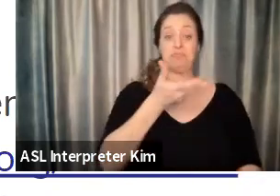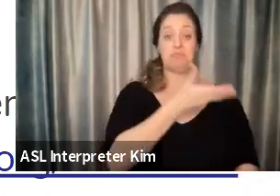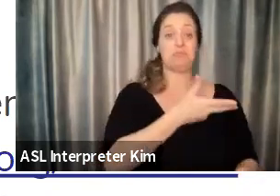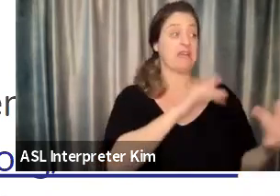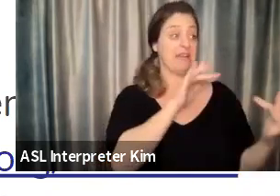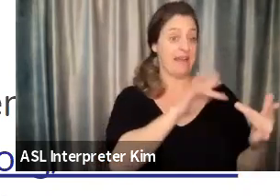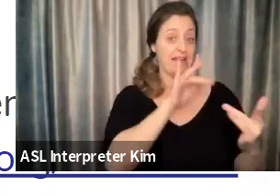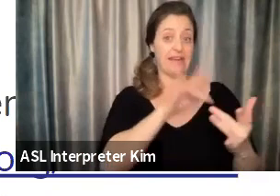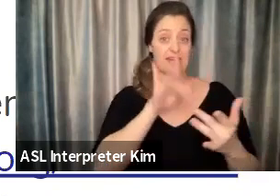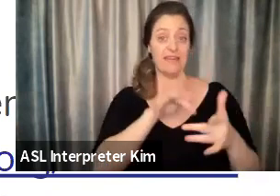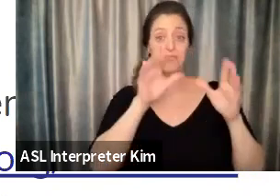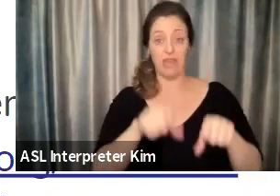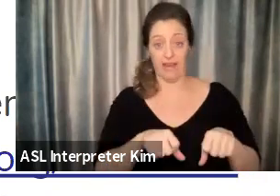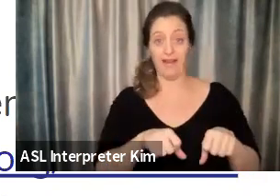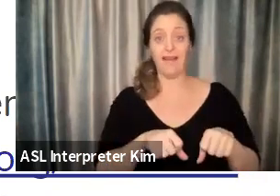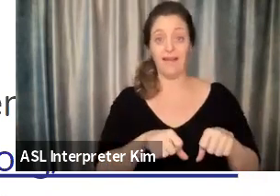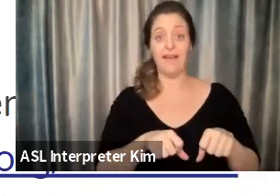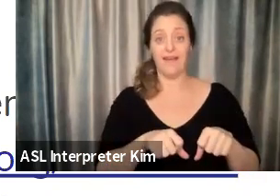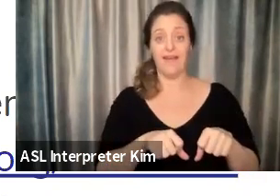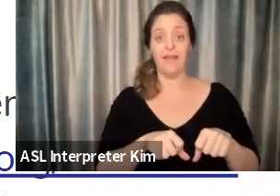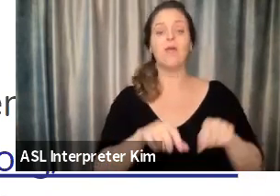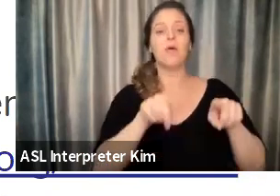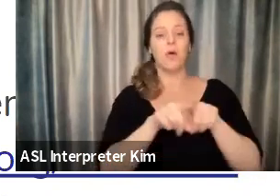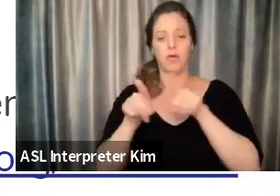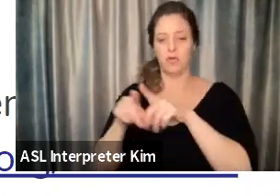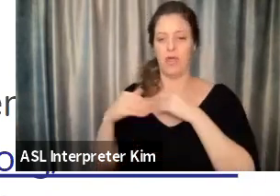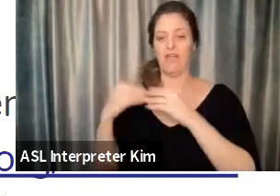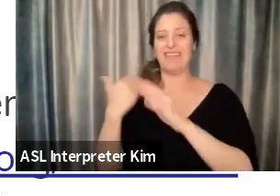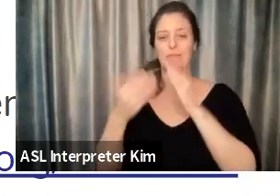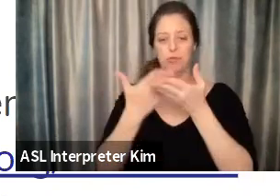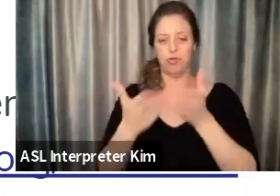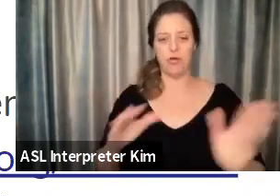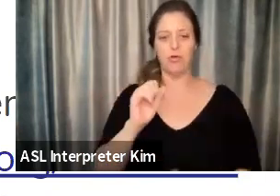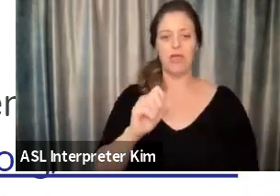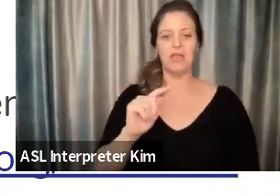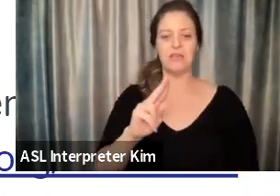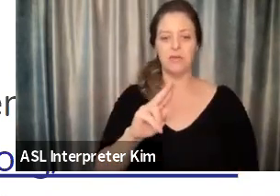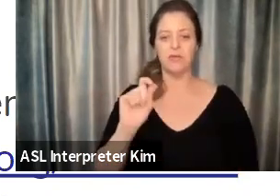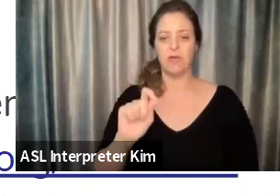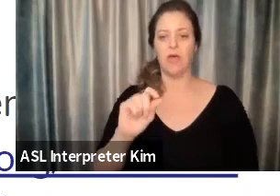in and speak to folks out of our department, but we also have an email at